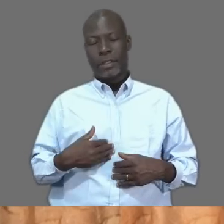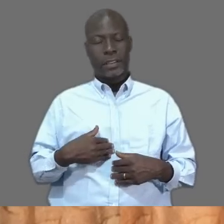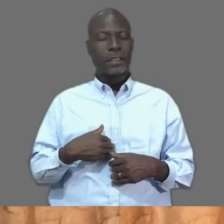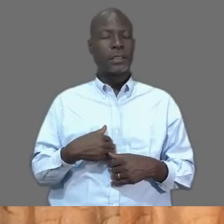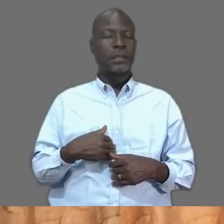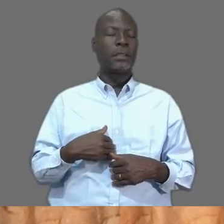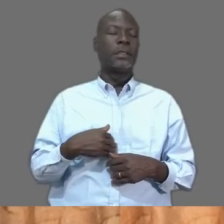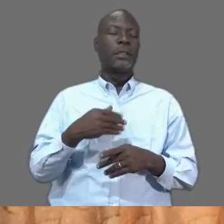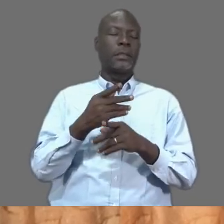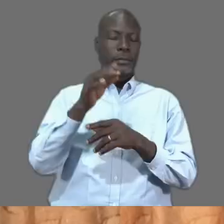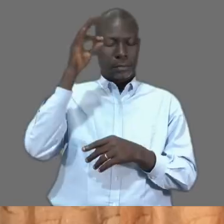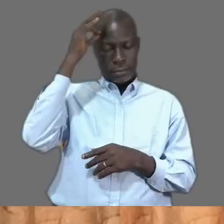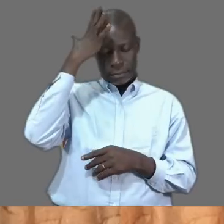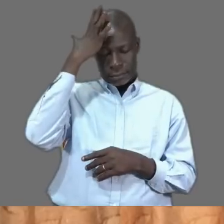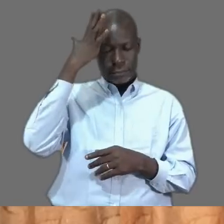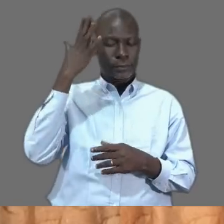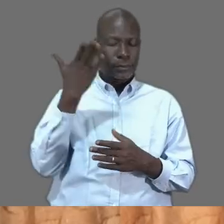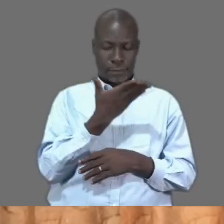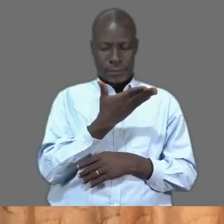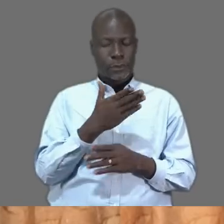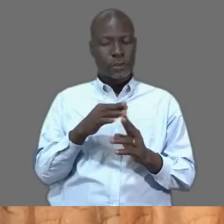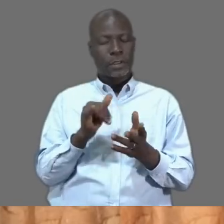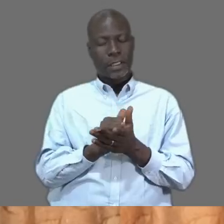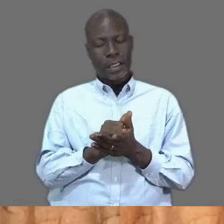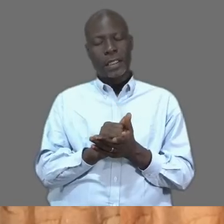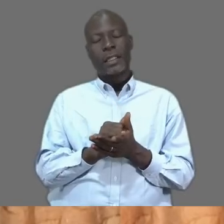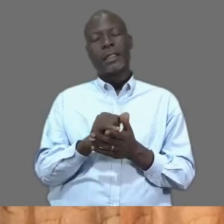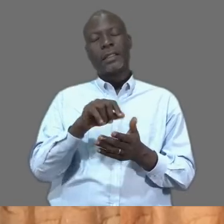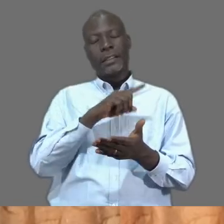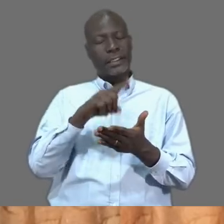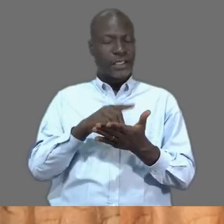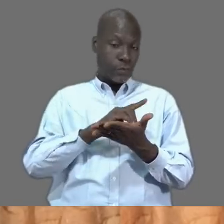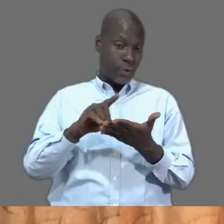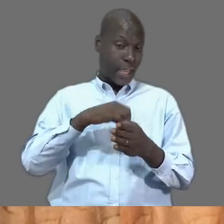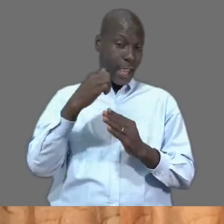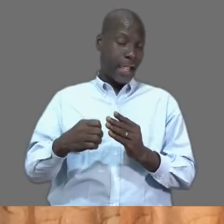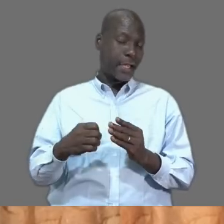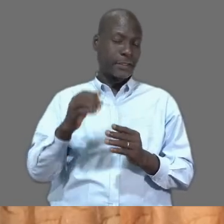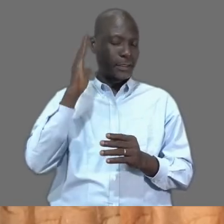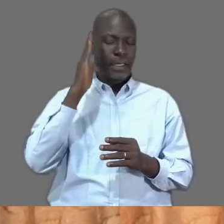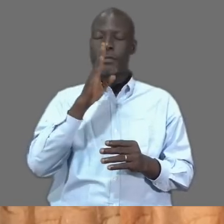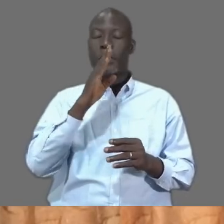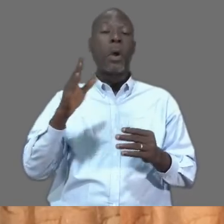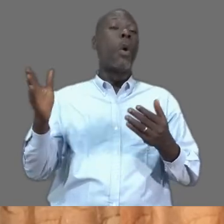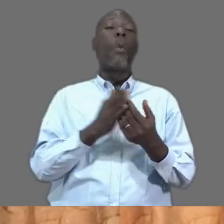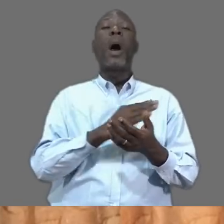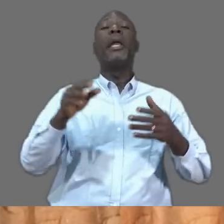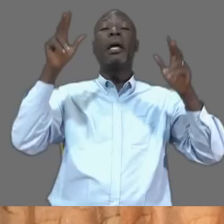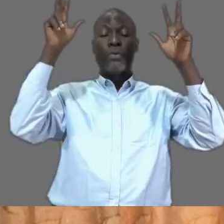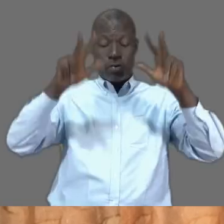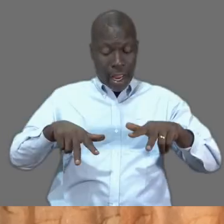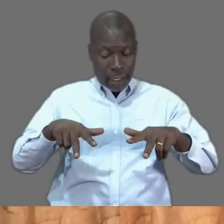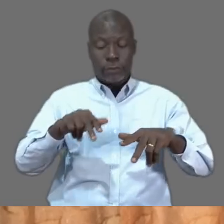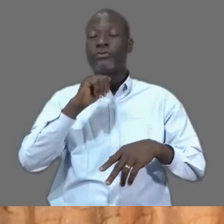asemi onfa ento ni trim na awrade bo a weekend ampaya ewia ensuo to ensuo